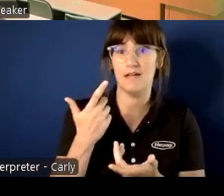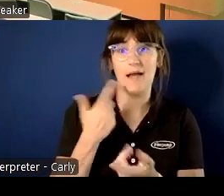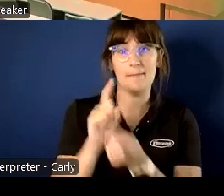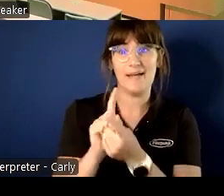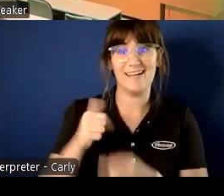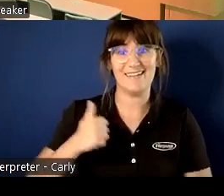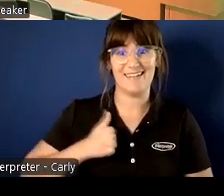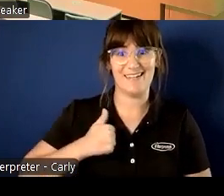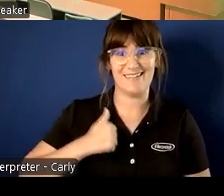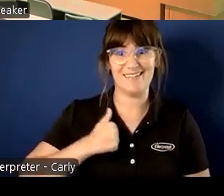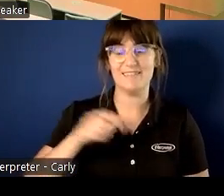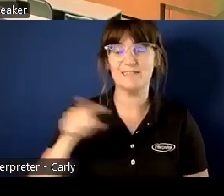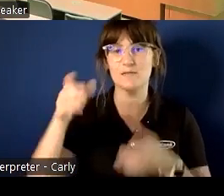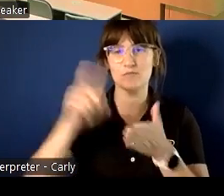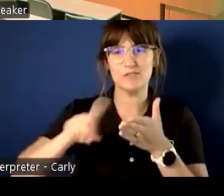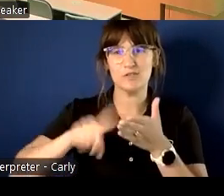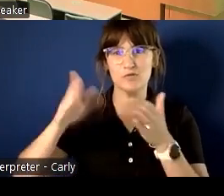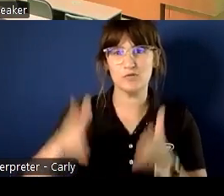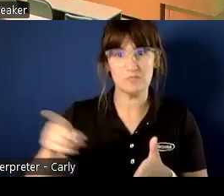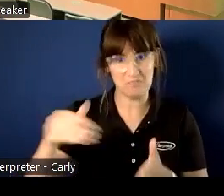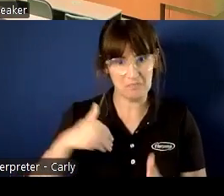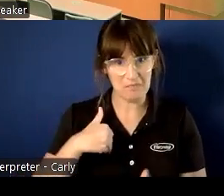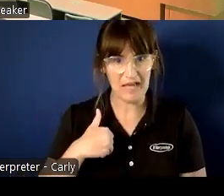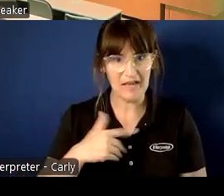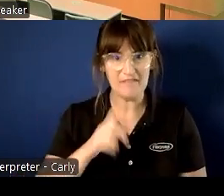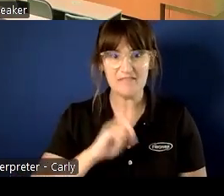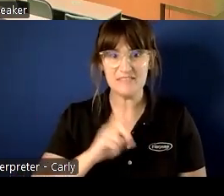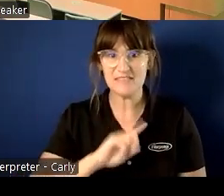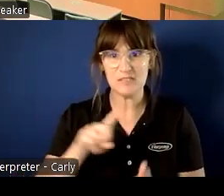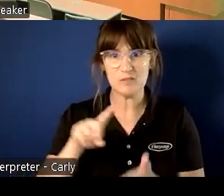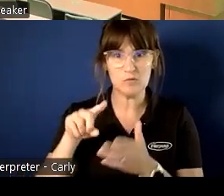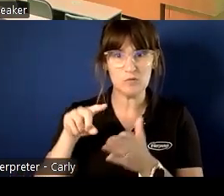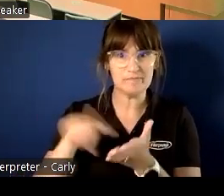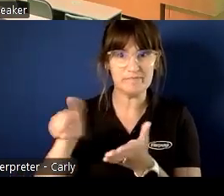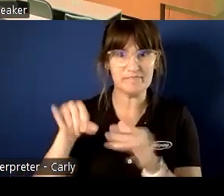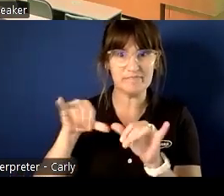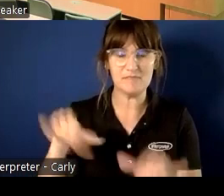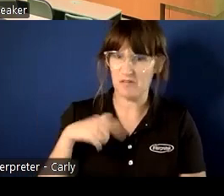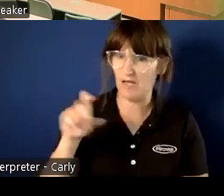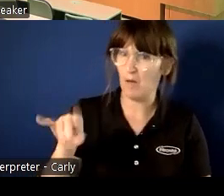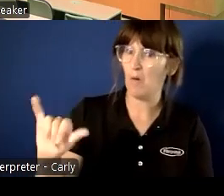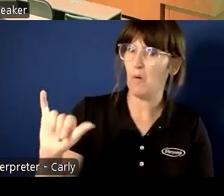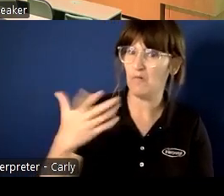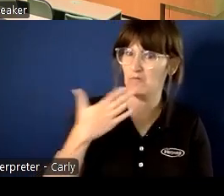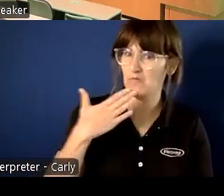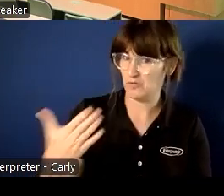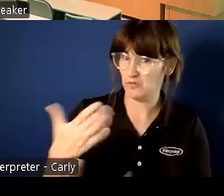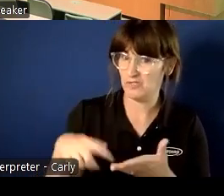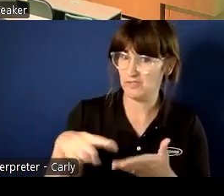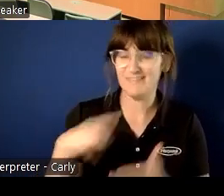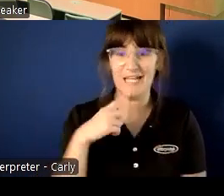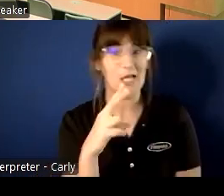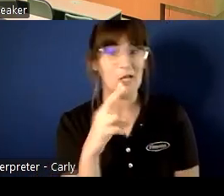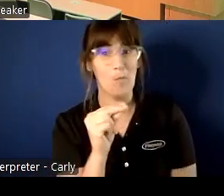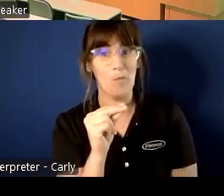single payer system. And my immediate intuition was, you guys must have great data to do research. They said, nope.